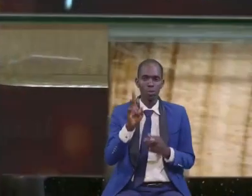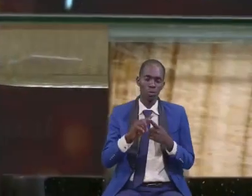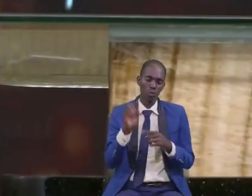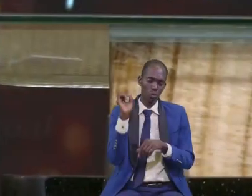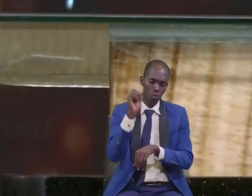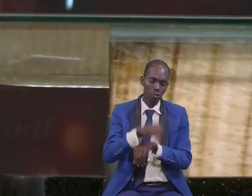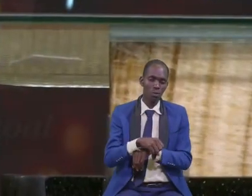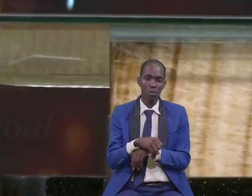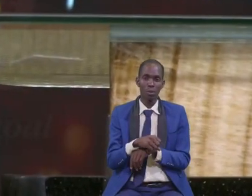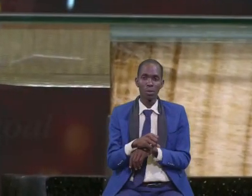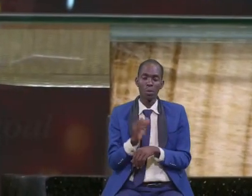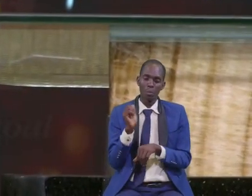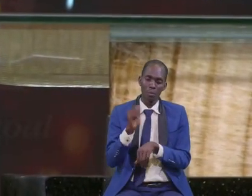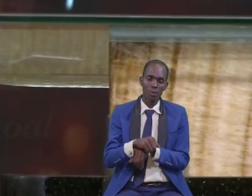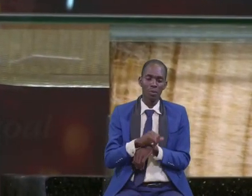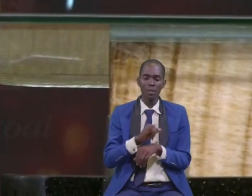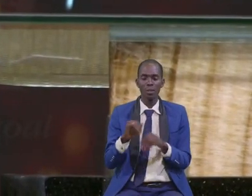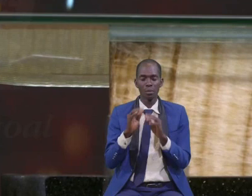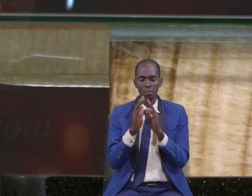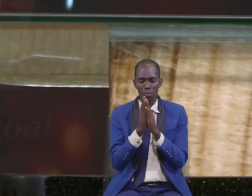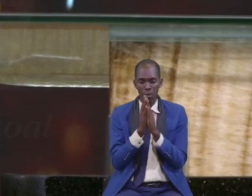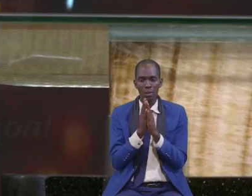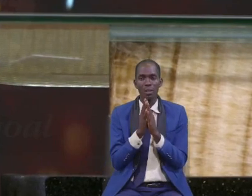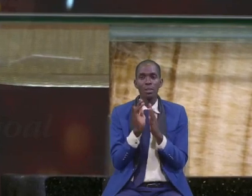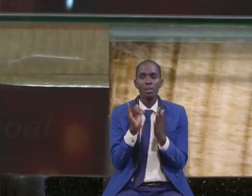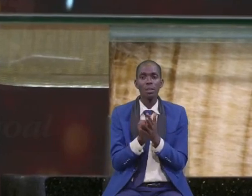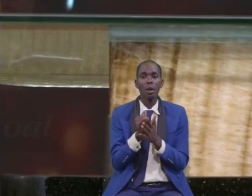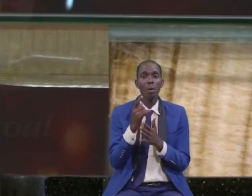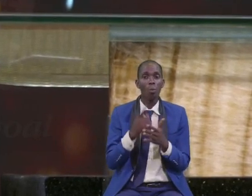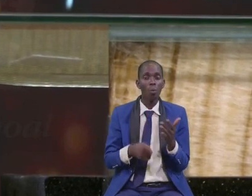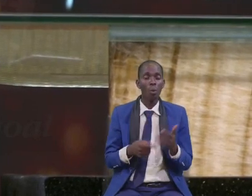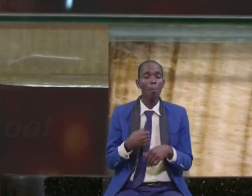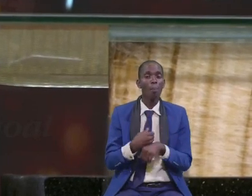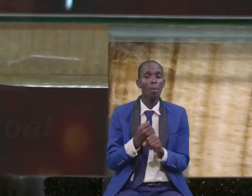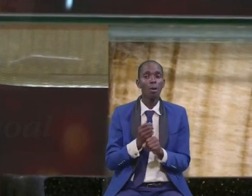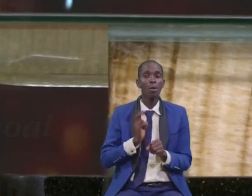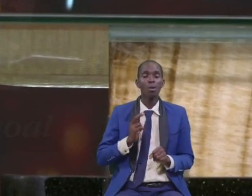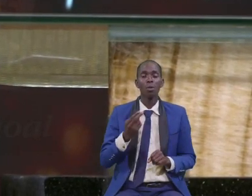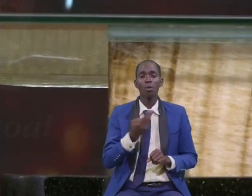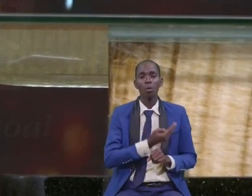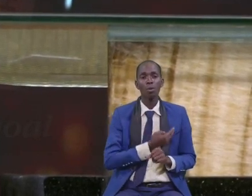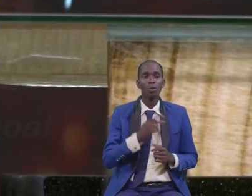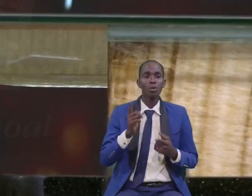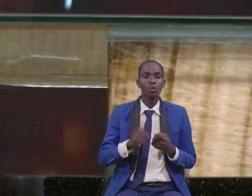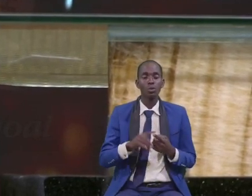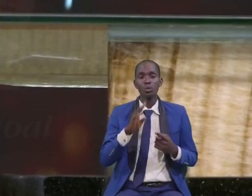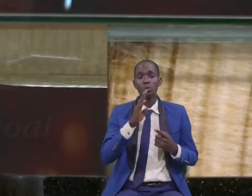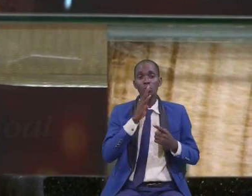prayer. That's what makes us triumphant.